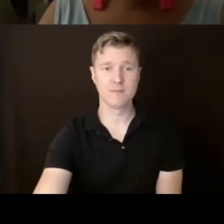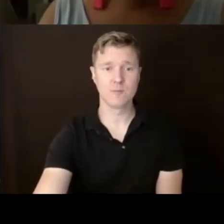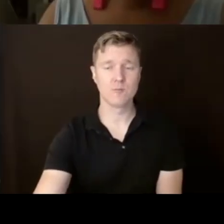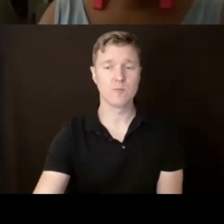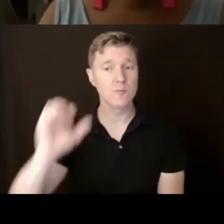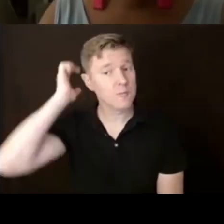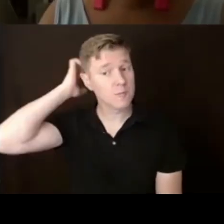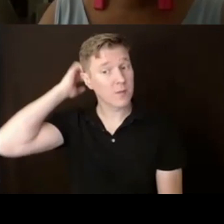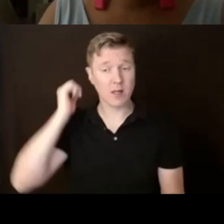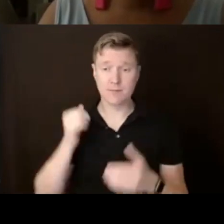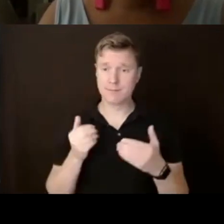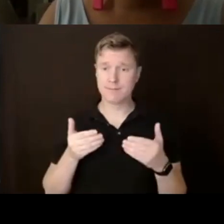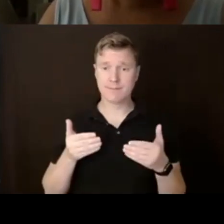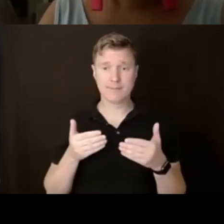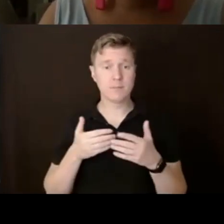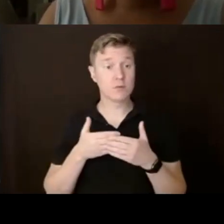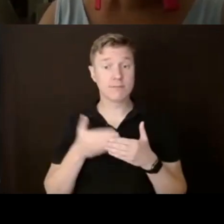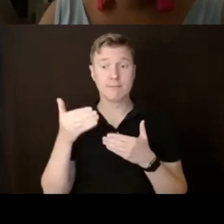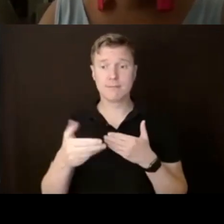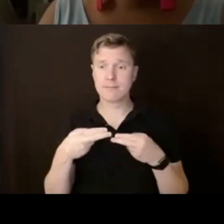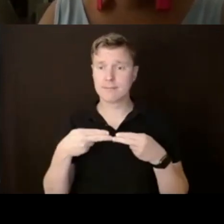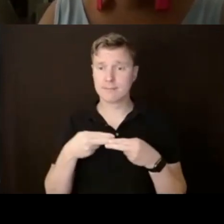And we can go ahead to the next slide.